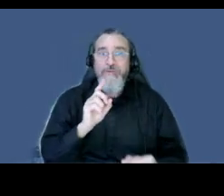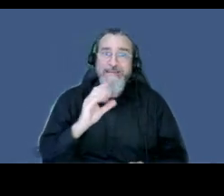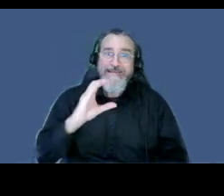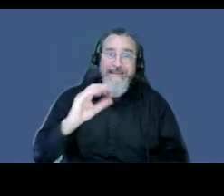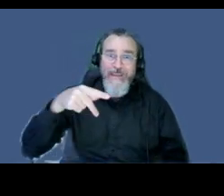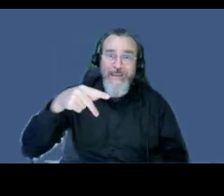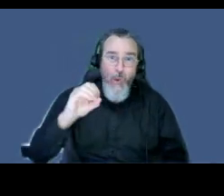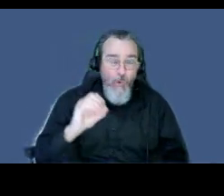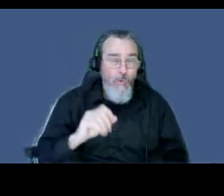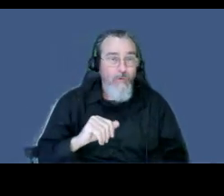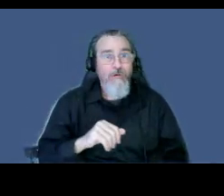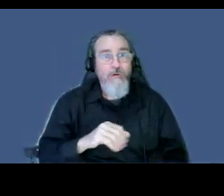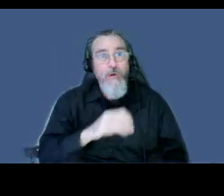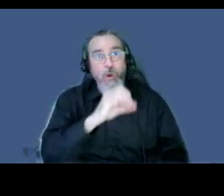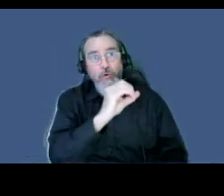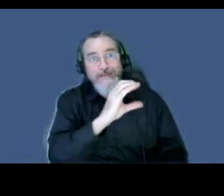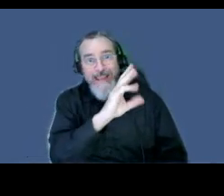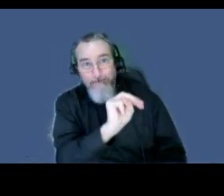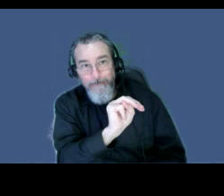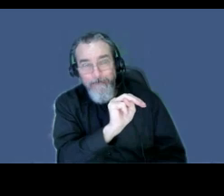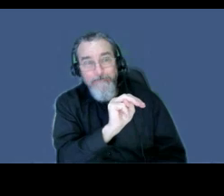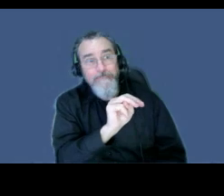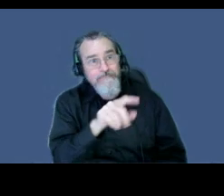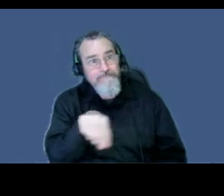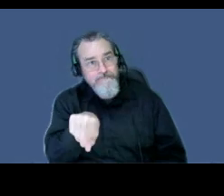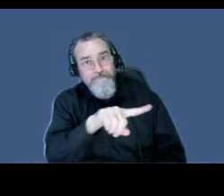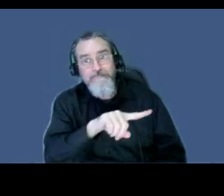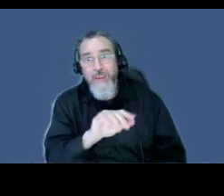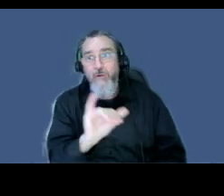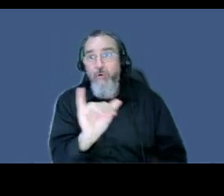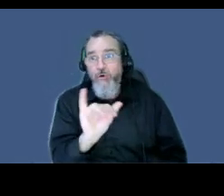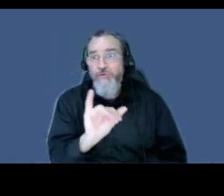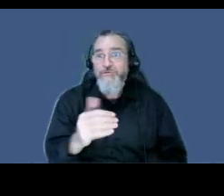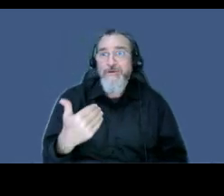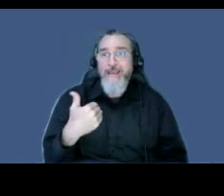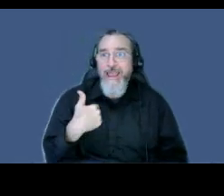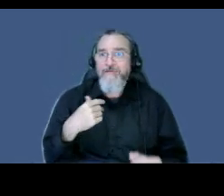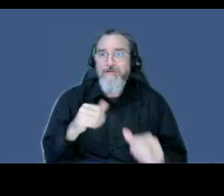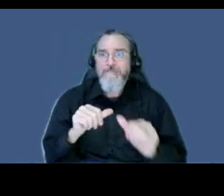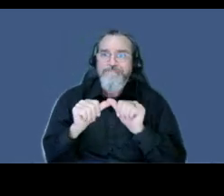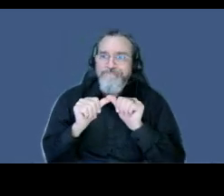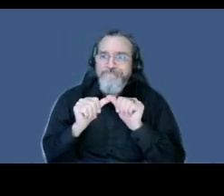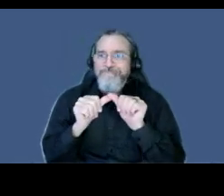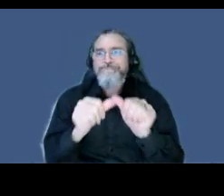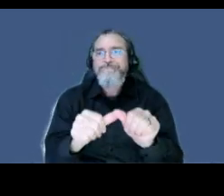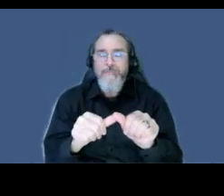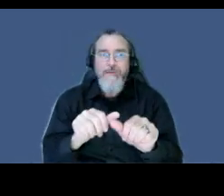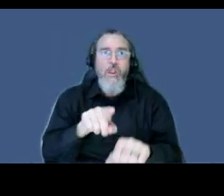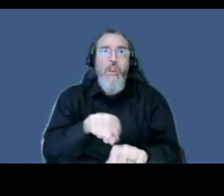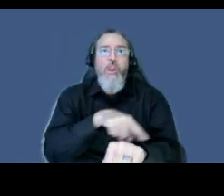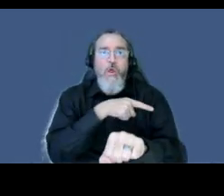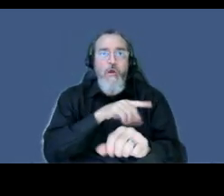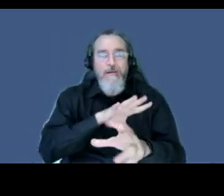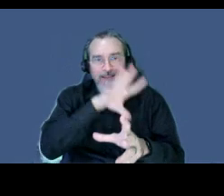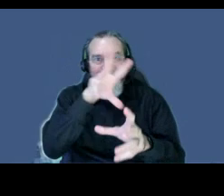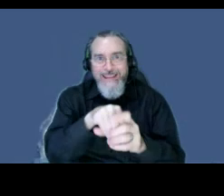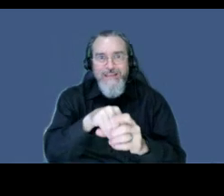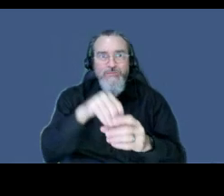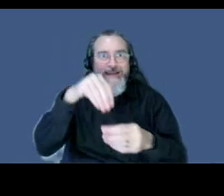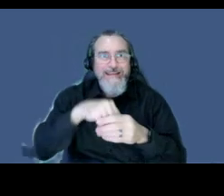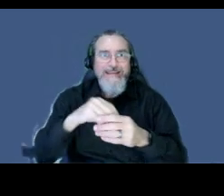in OCM likewise have long-term engagements in the communities. You bring that expertise from